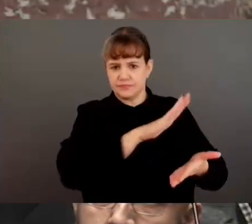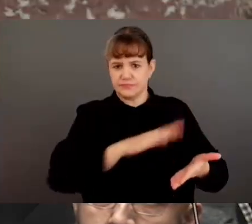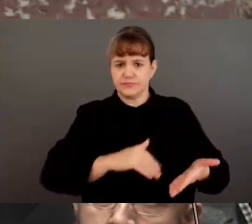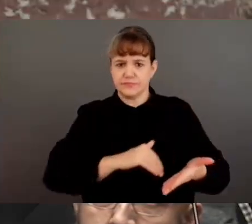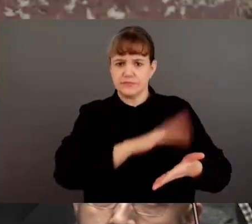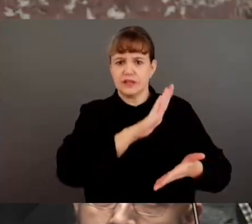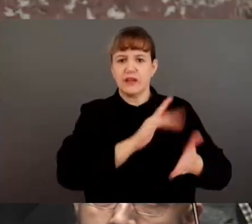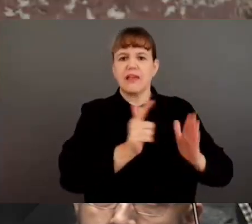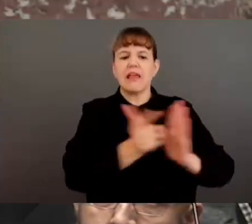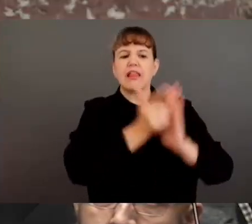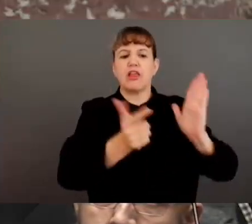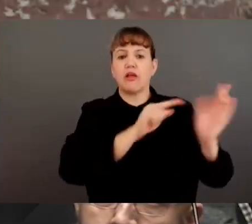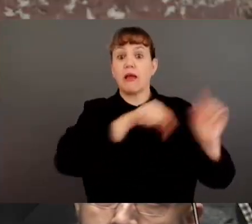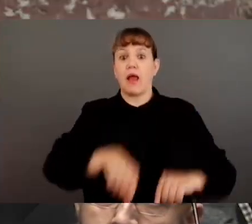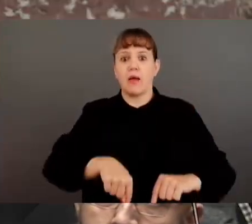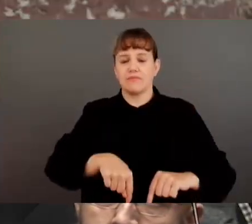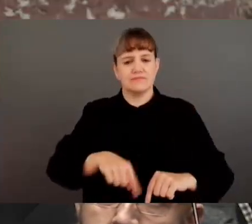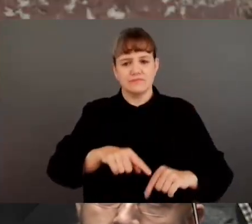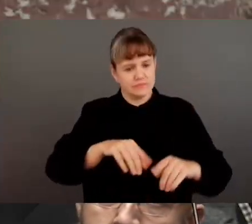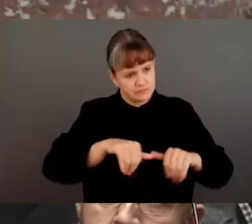Member, please continue.